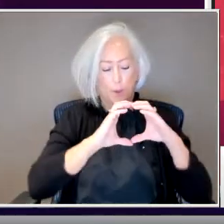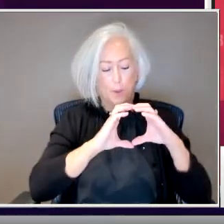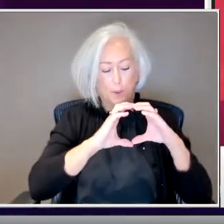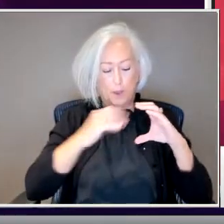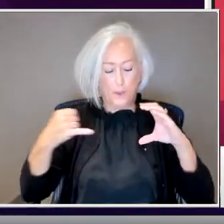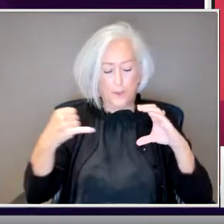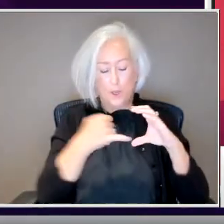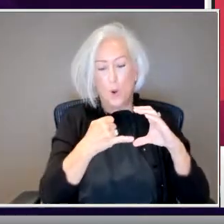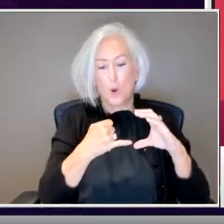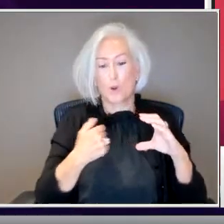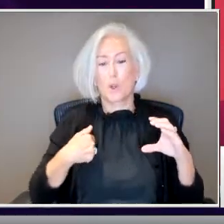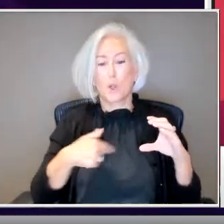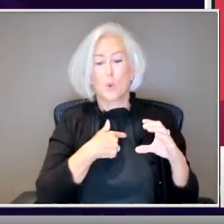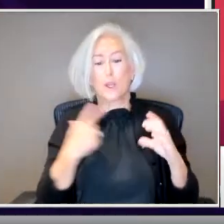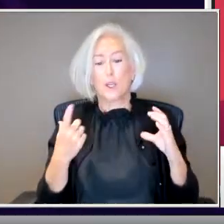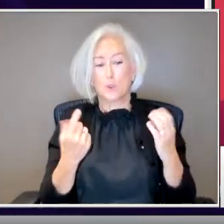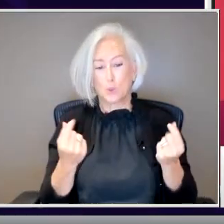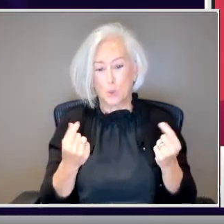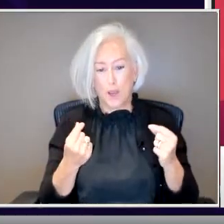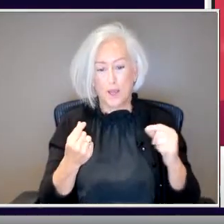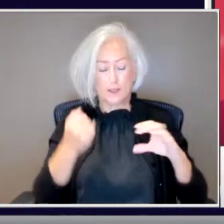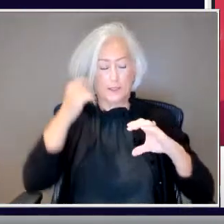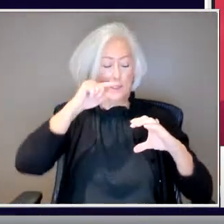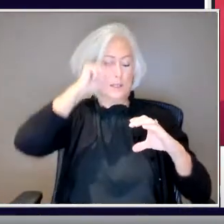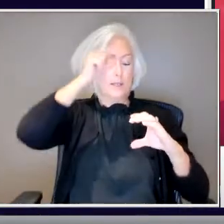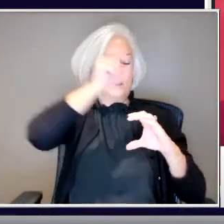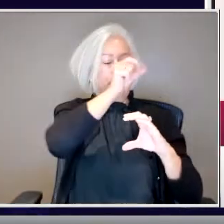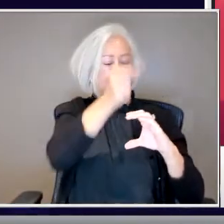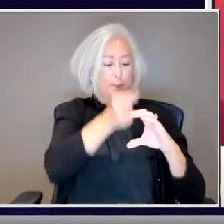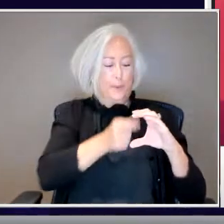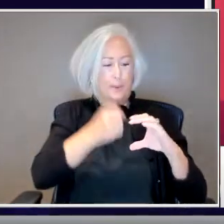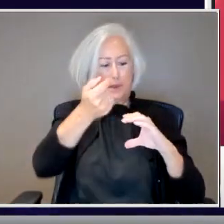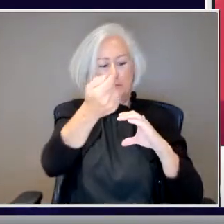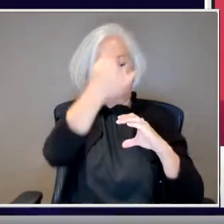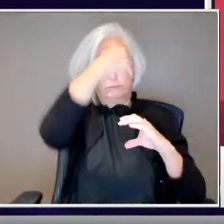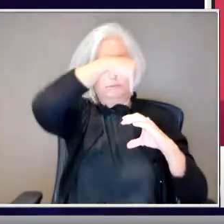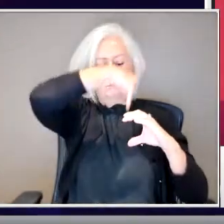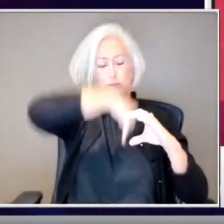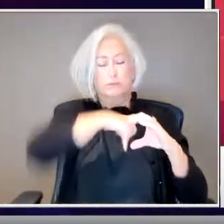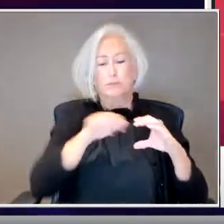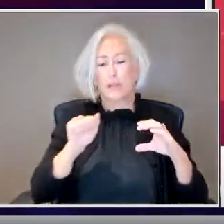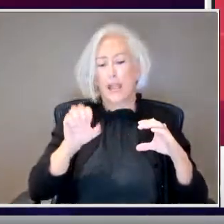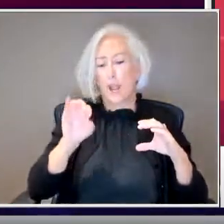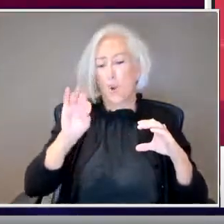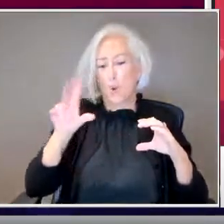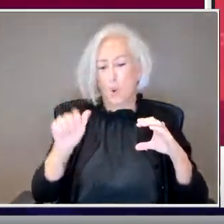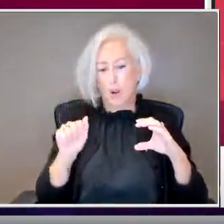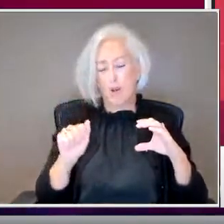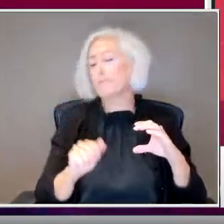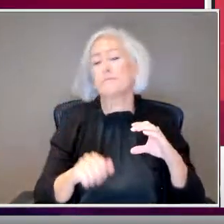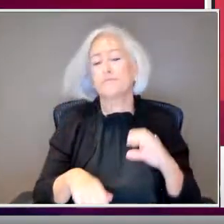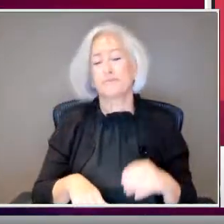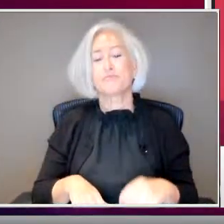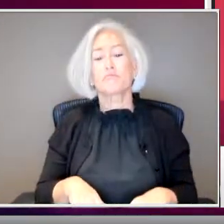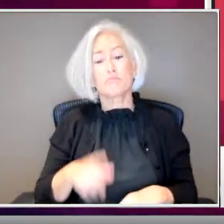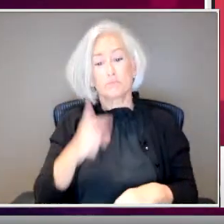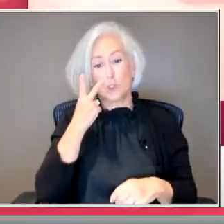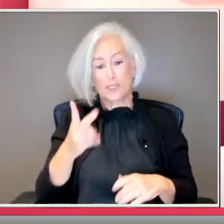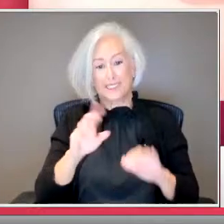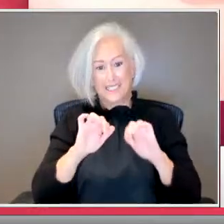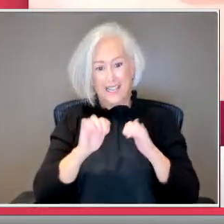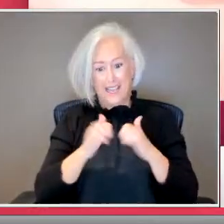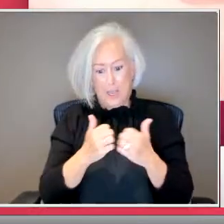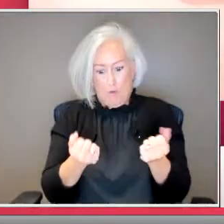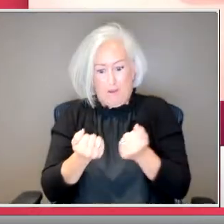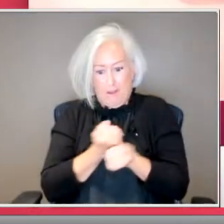so through the artery and then to the aorta and across the aortic valve. And you can see the turns, and you're controlling every turn